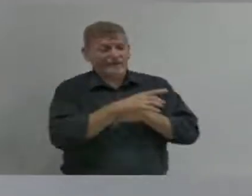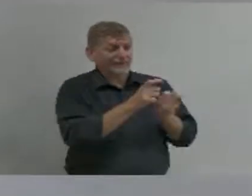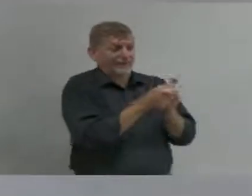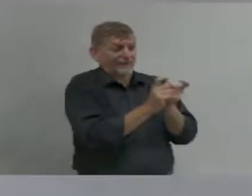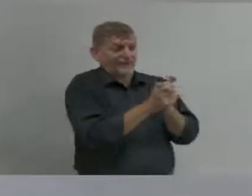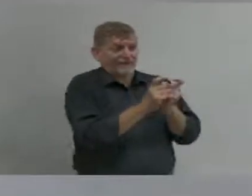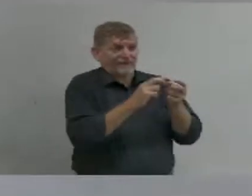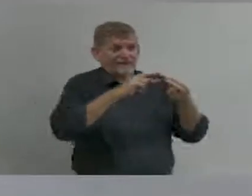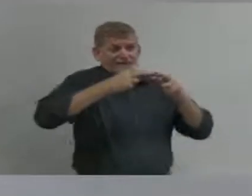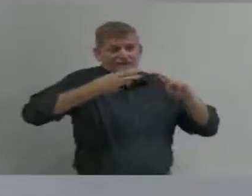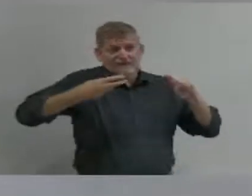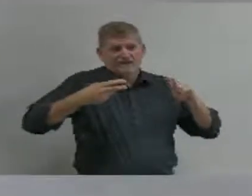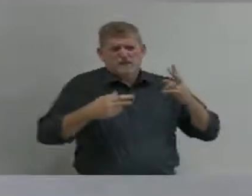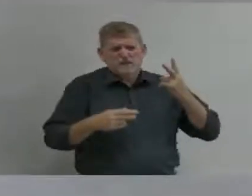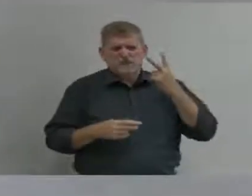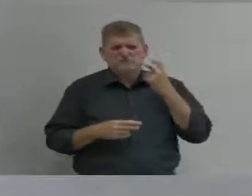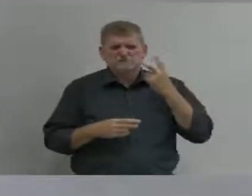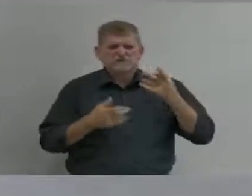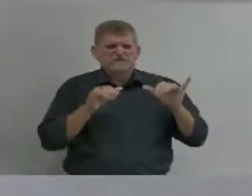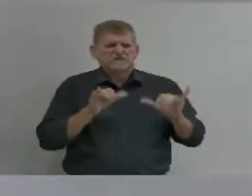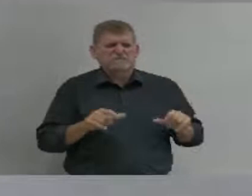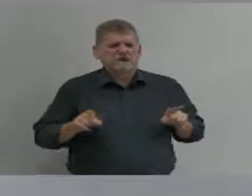have not. No? Okay.